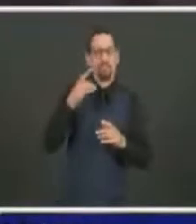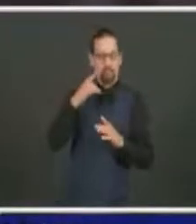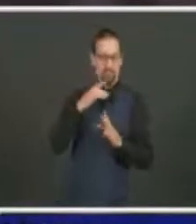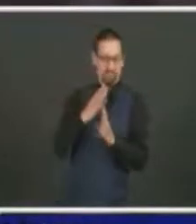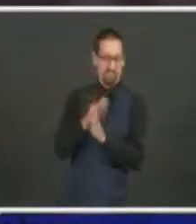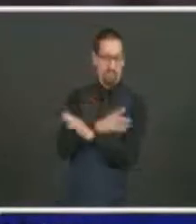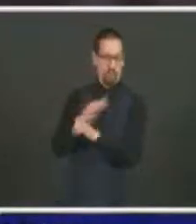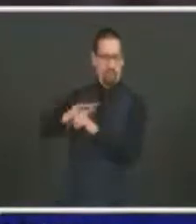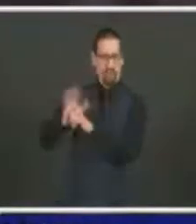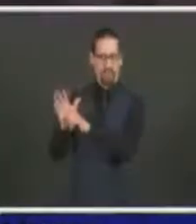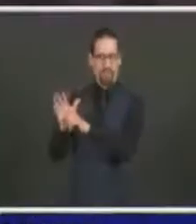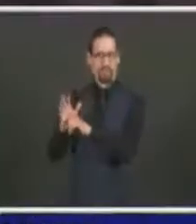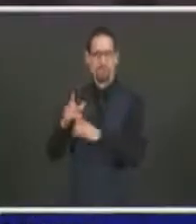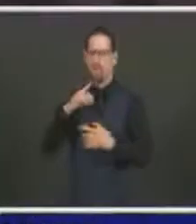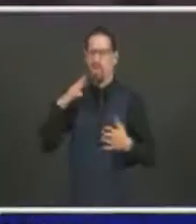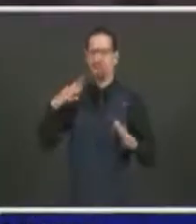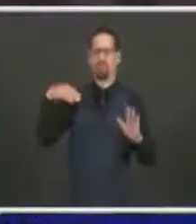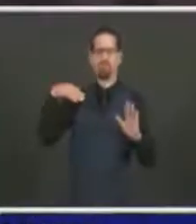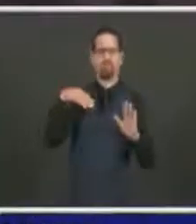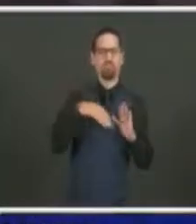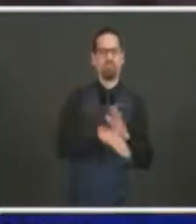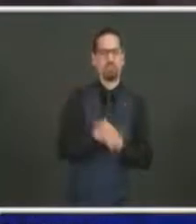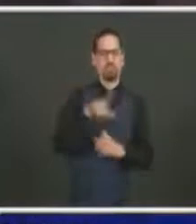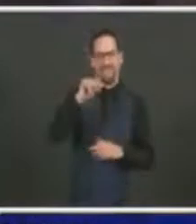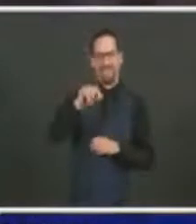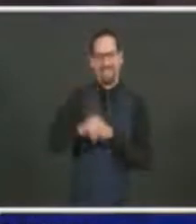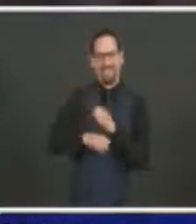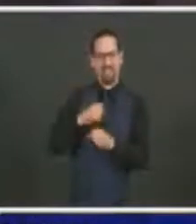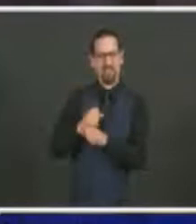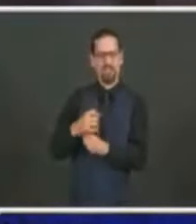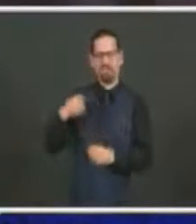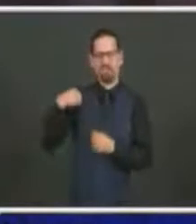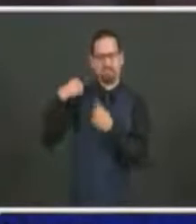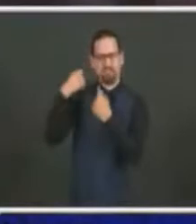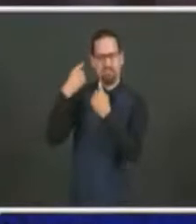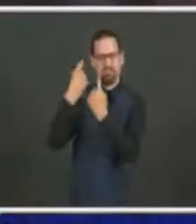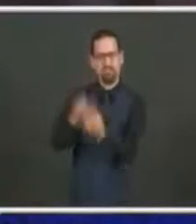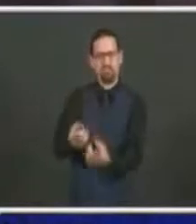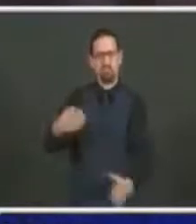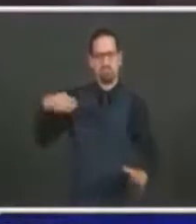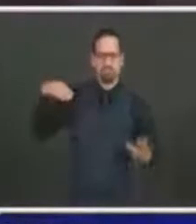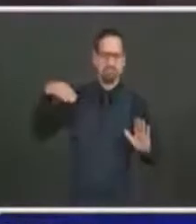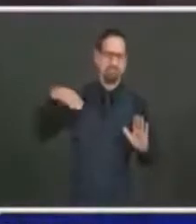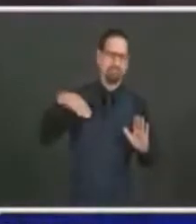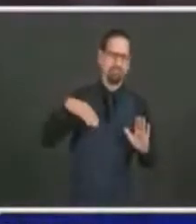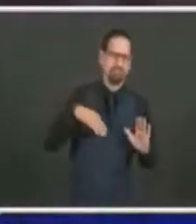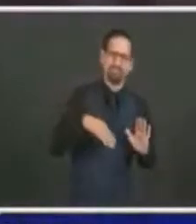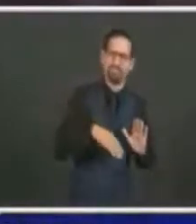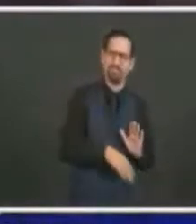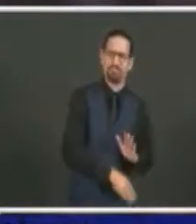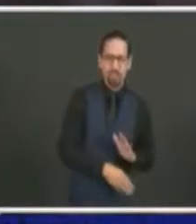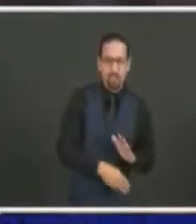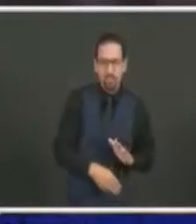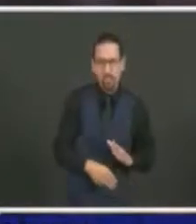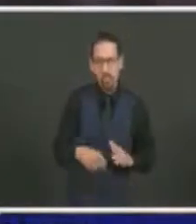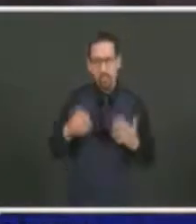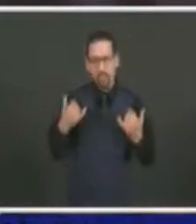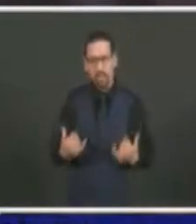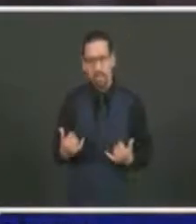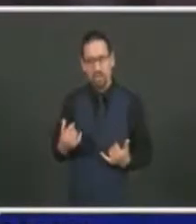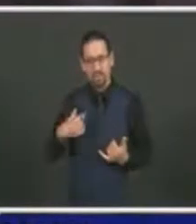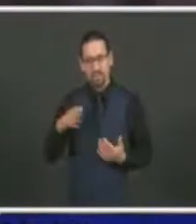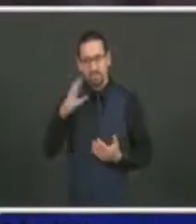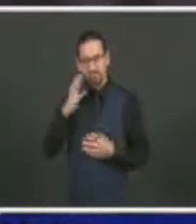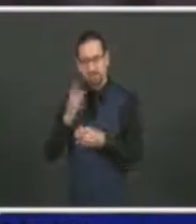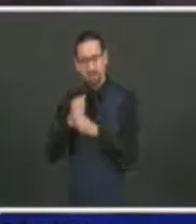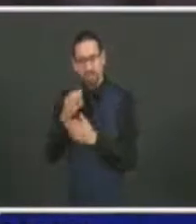had sunk to a 2-decade low in the first quarter of 2020. What is the likelihood Fortuitous Partners will receive financing? And critically,